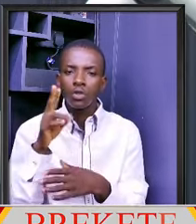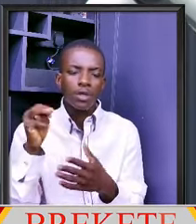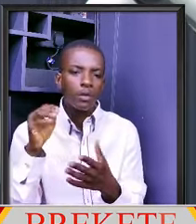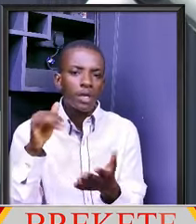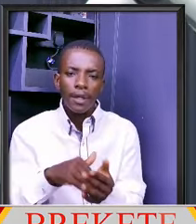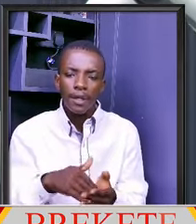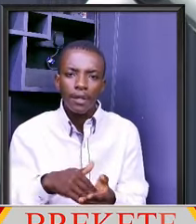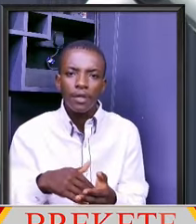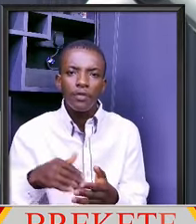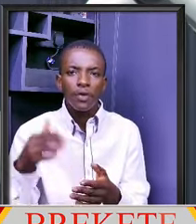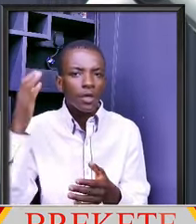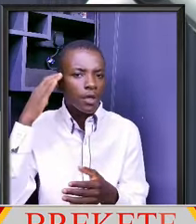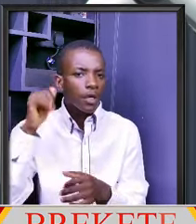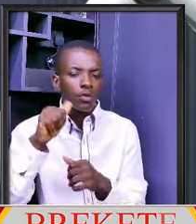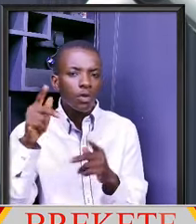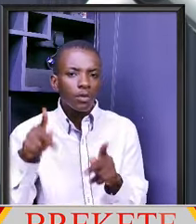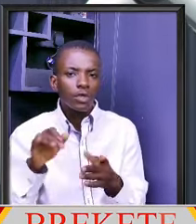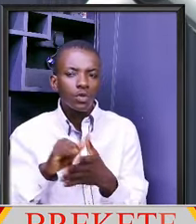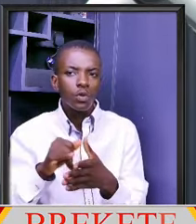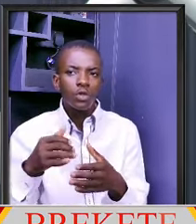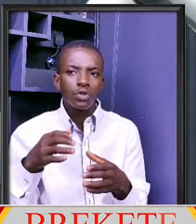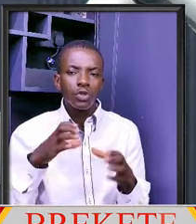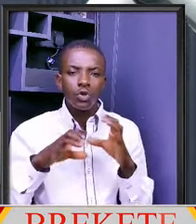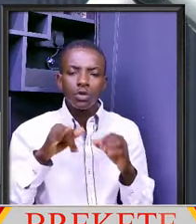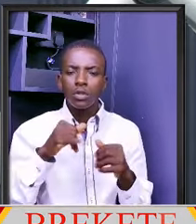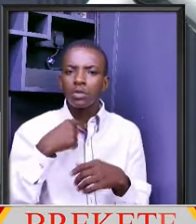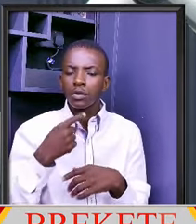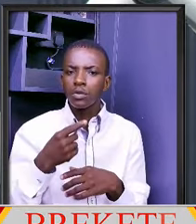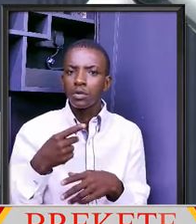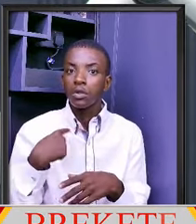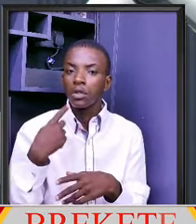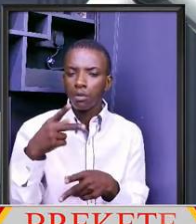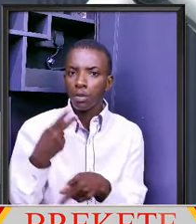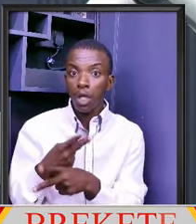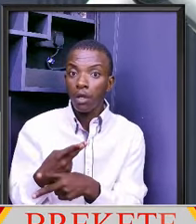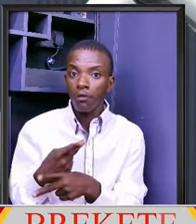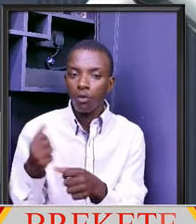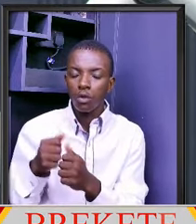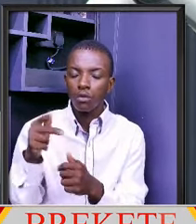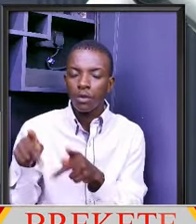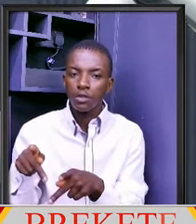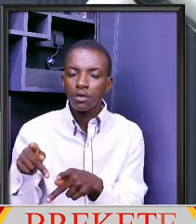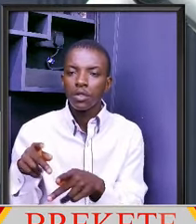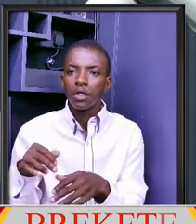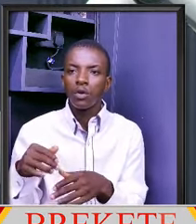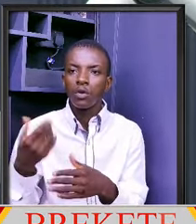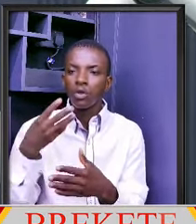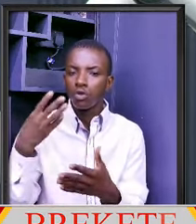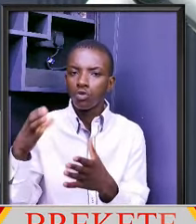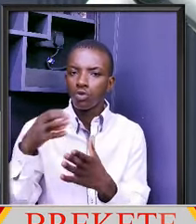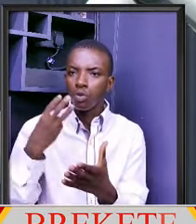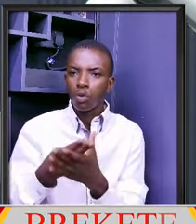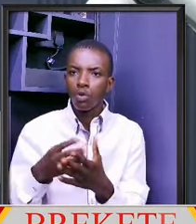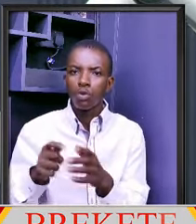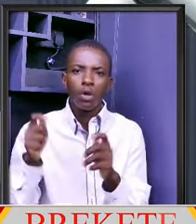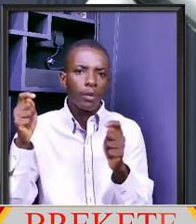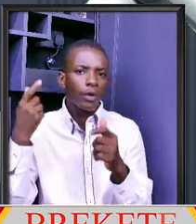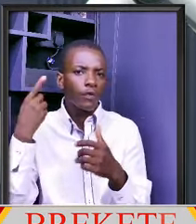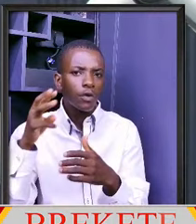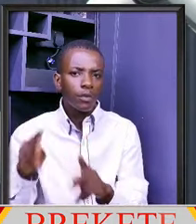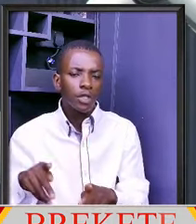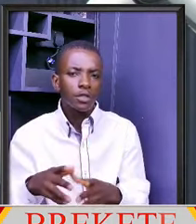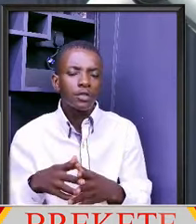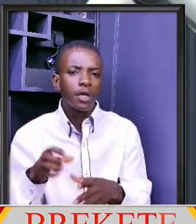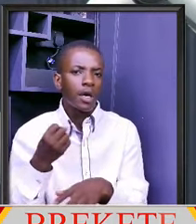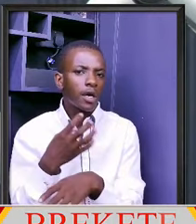again. If you hear say another person won't contract them, now you go tell say be careful. Yes, sir. The one way do you well, now you they campaign for them. Yes,